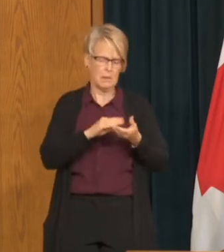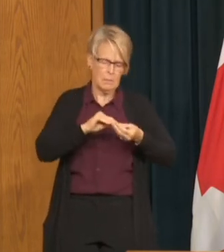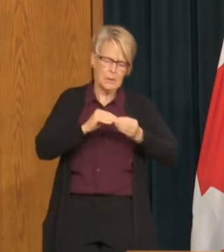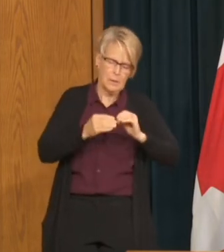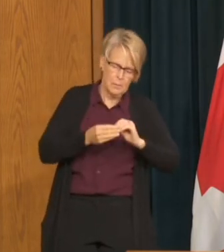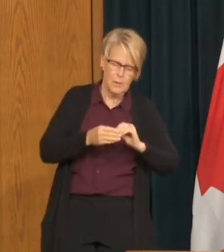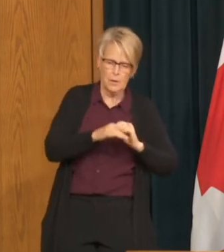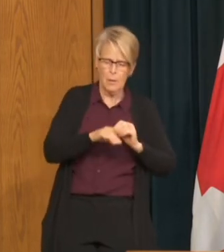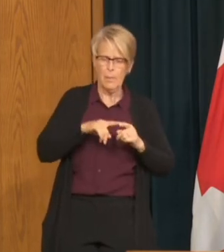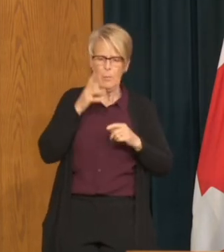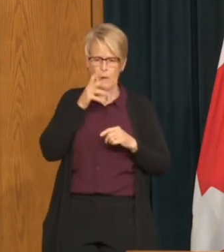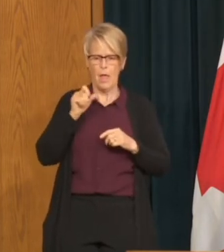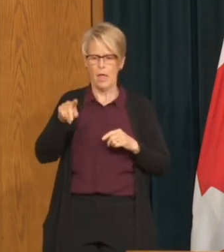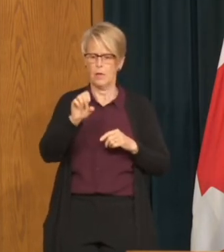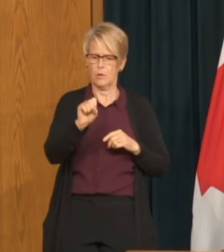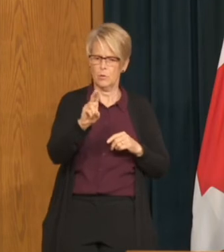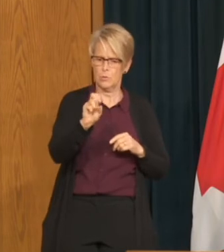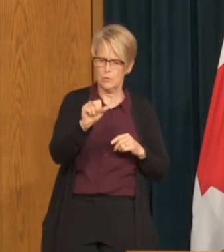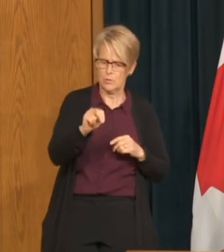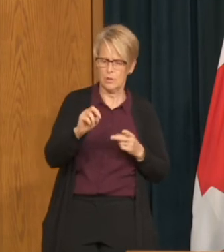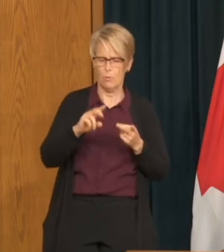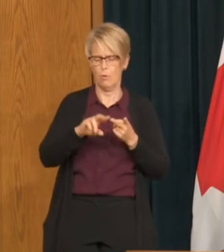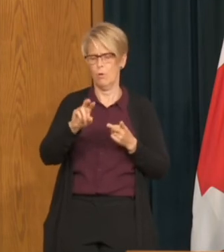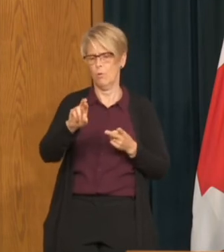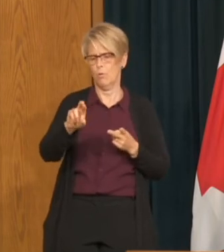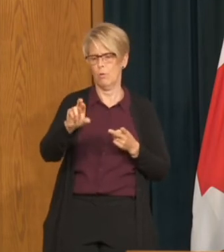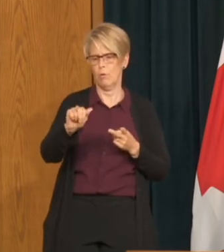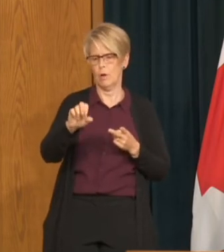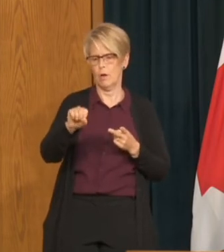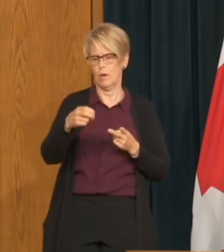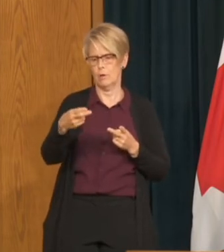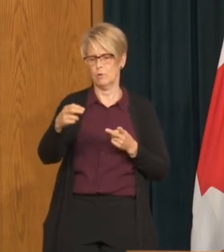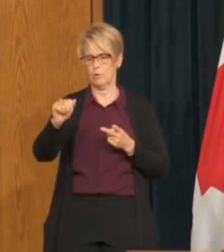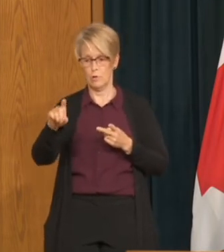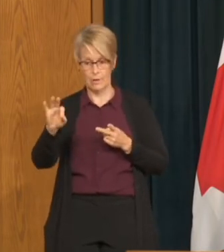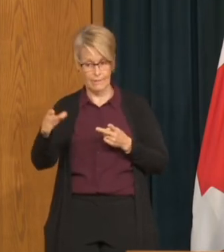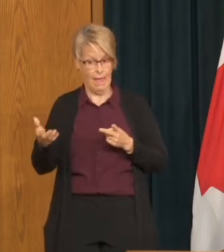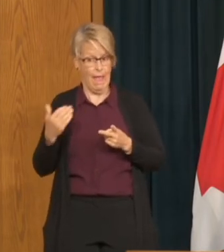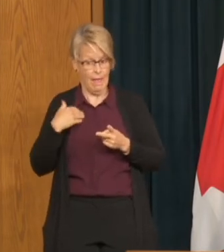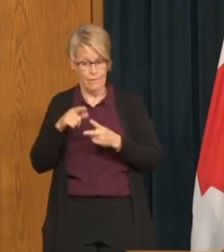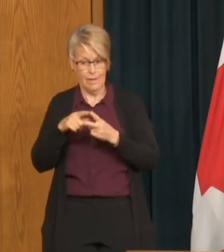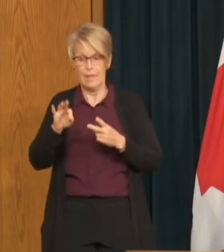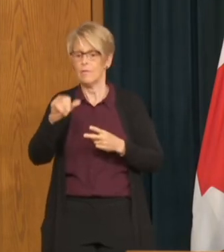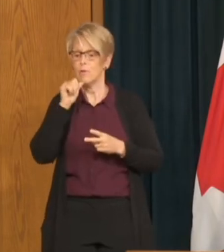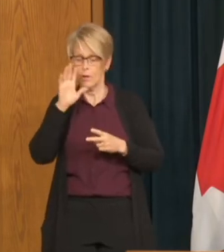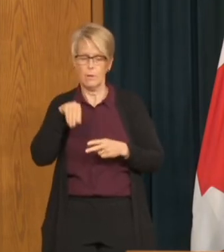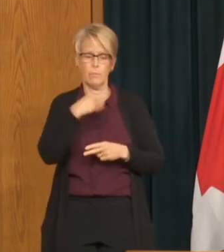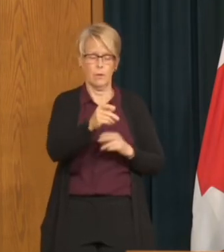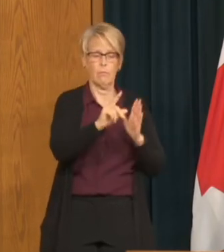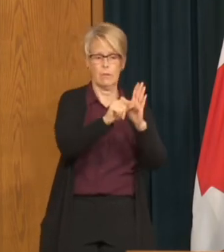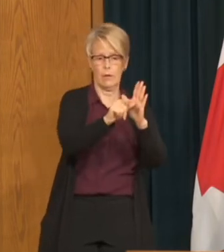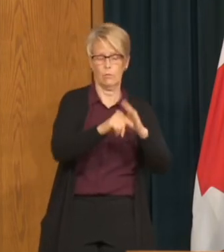ask Susan and or Rashad if they have those handy, and if they don't, we can certainly provide those afterwards for you.